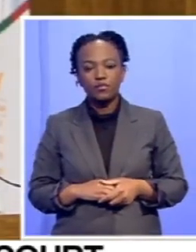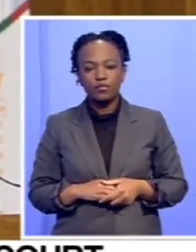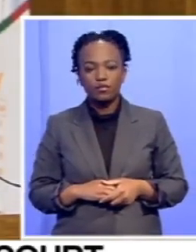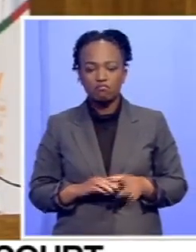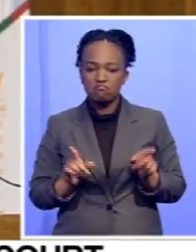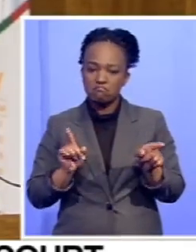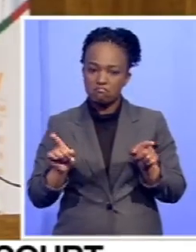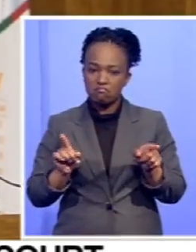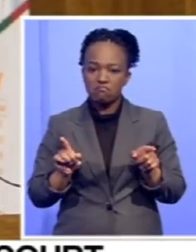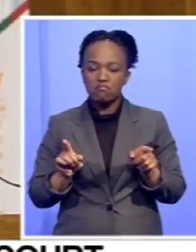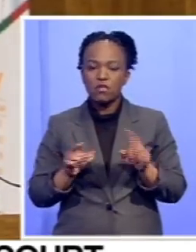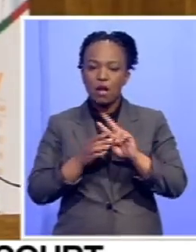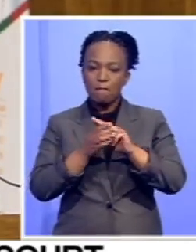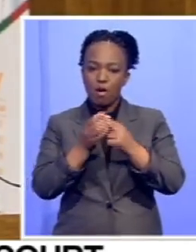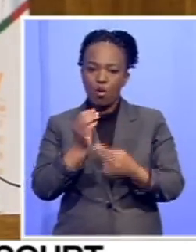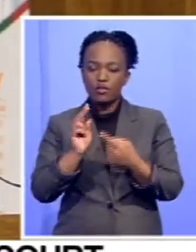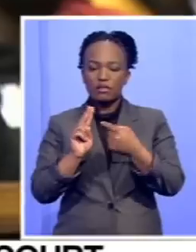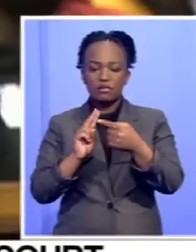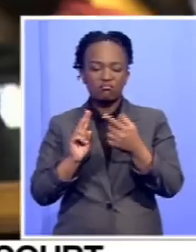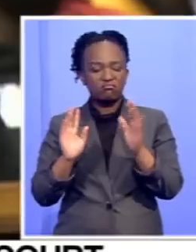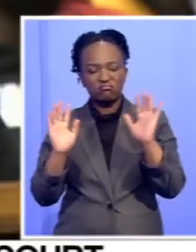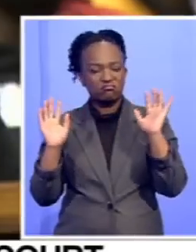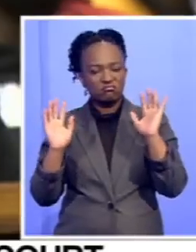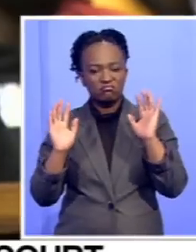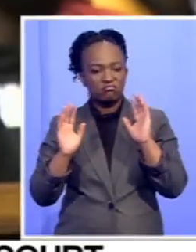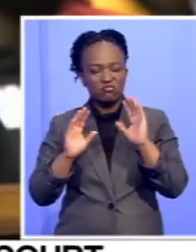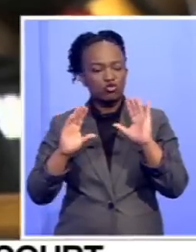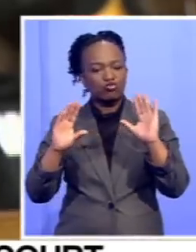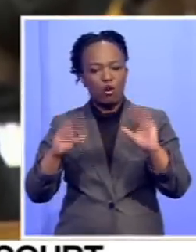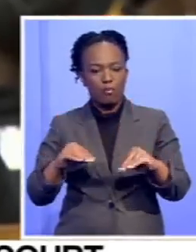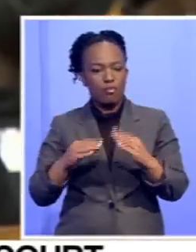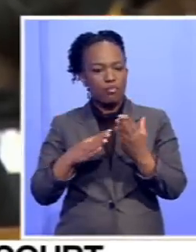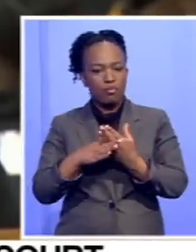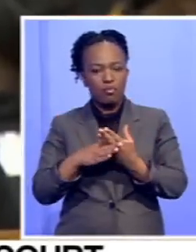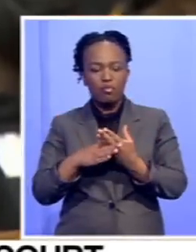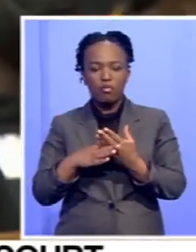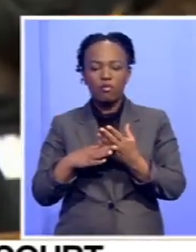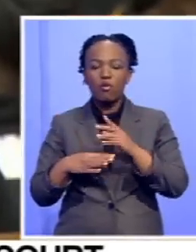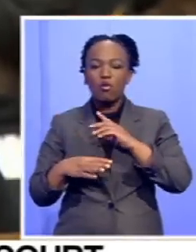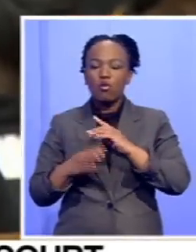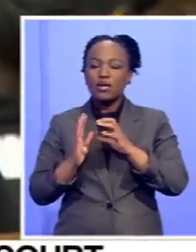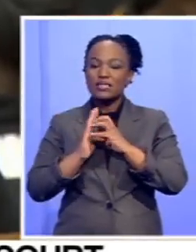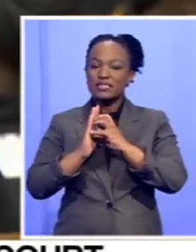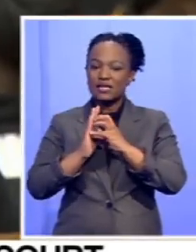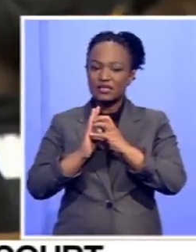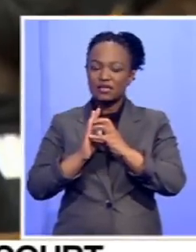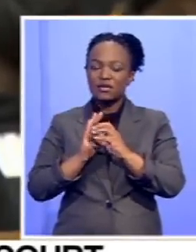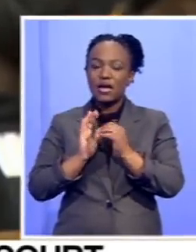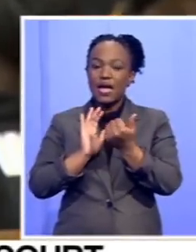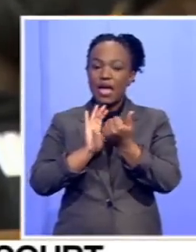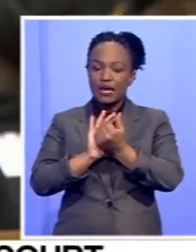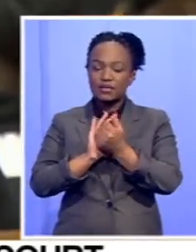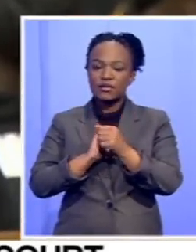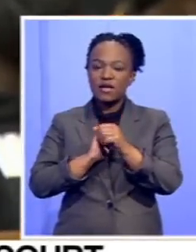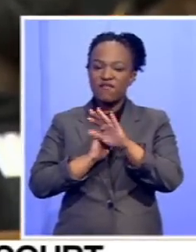both accused lodged an application for discharge in terms of the provision of Section 174 of Act 51 of 1977,